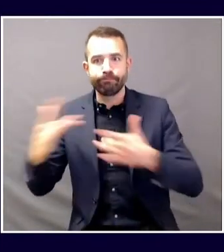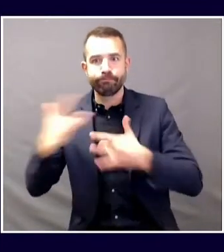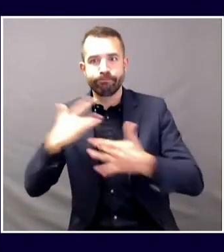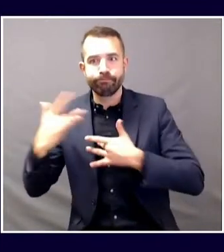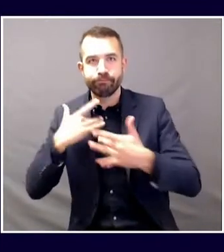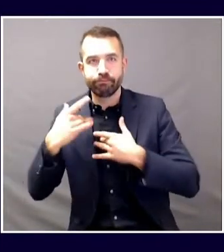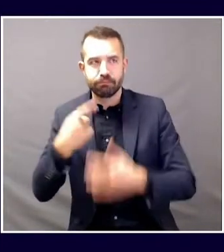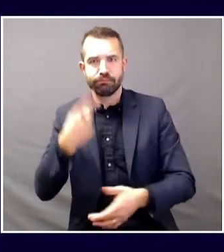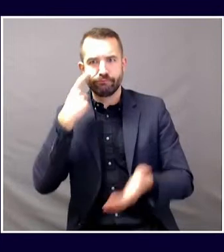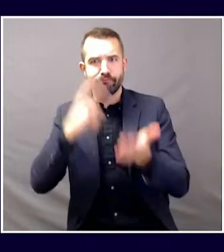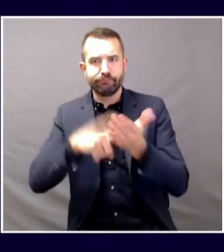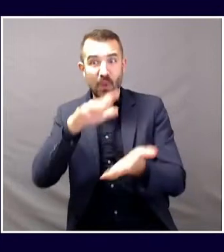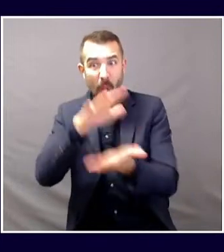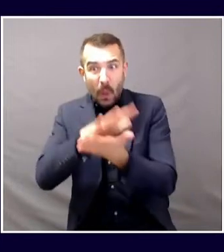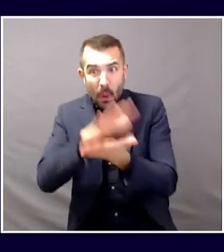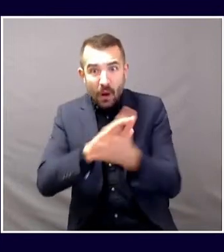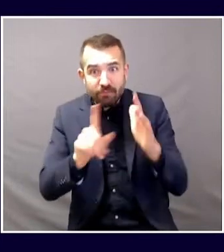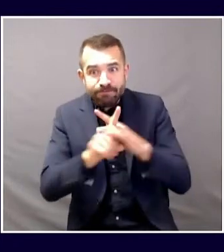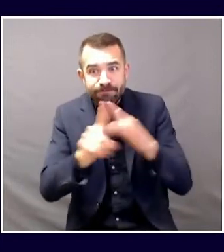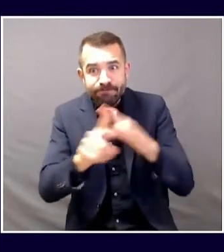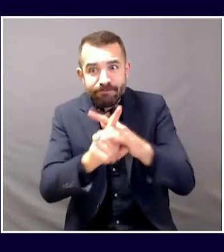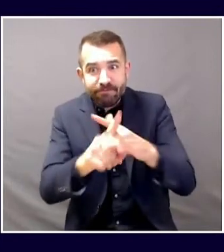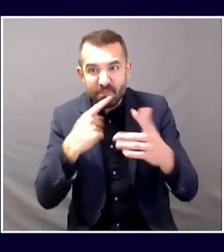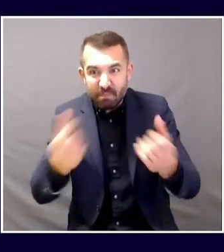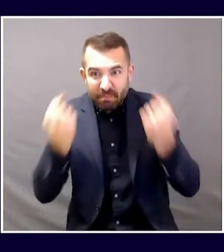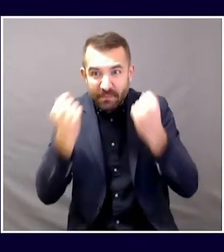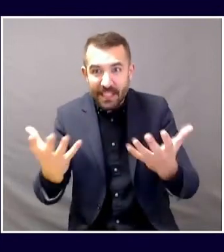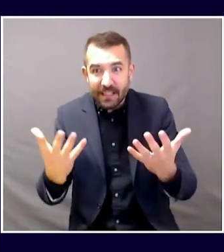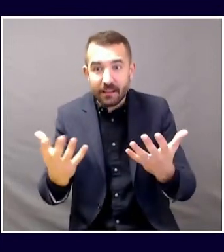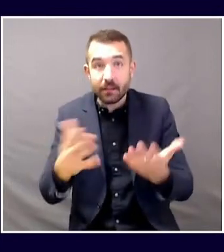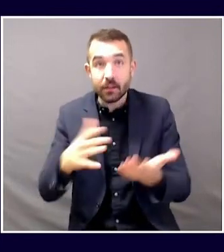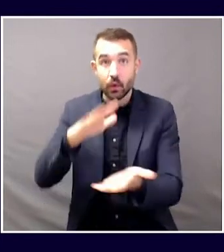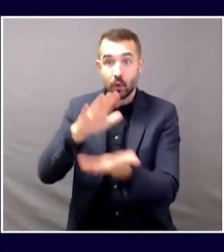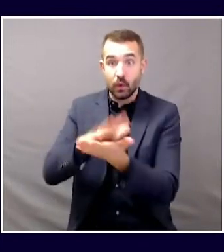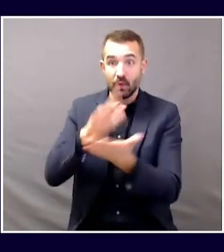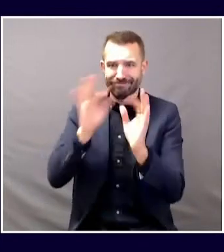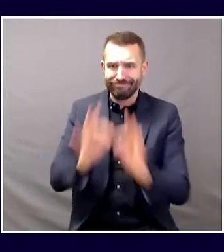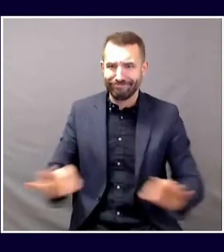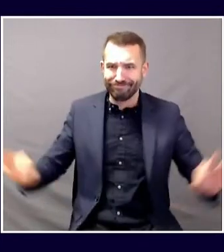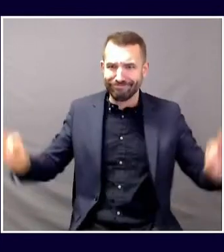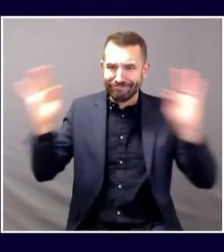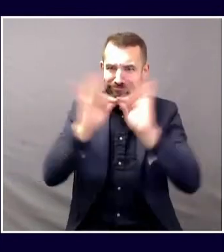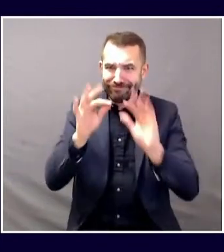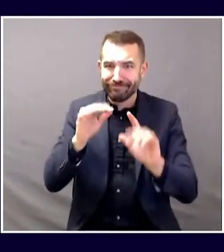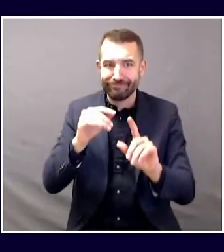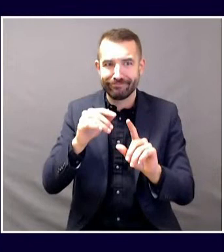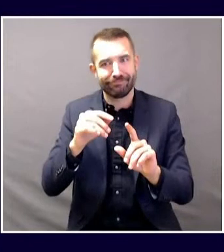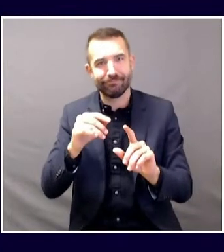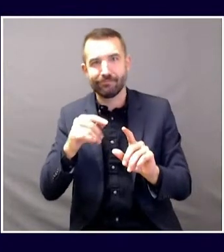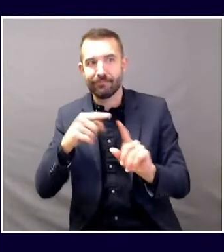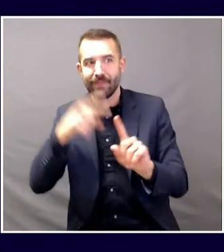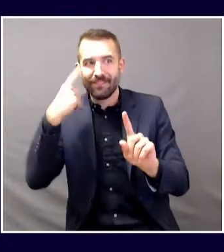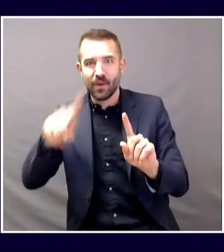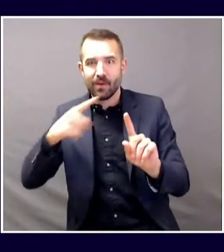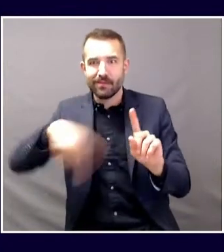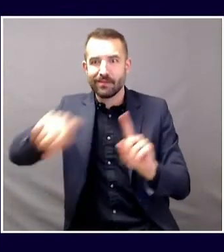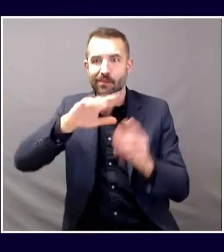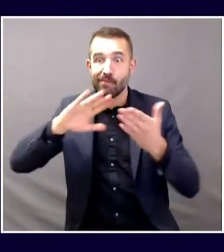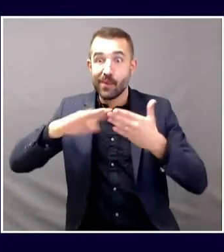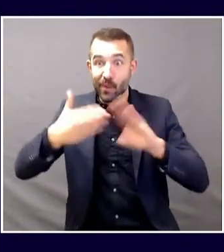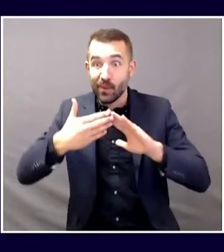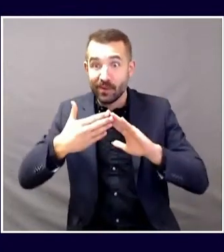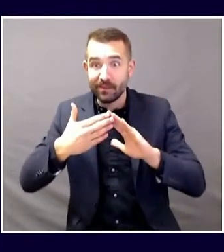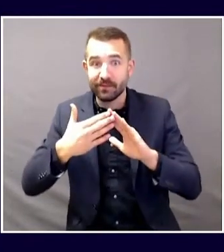Schools, as we all know, are among the most essential elements of our communities. They play a vital role